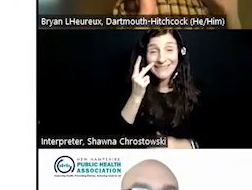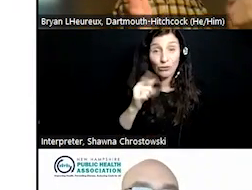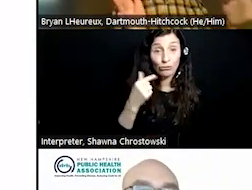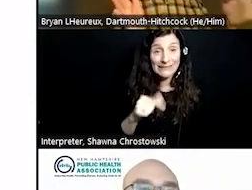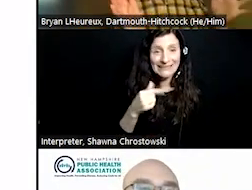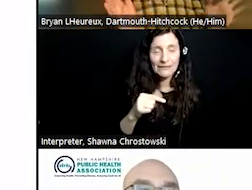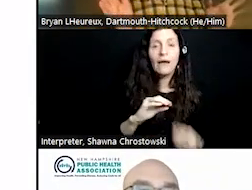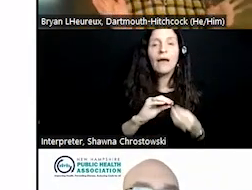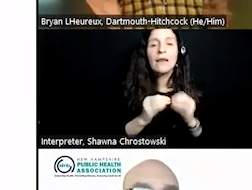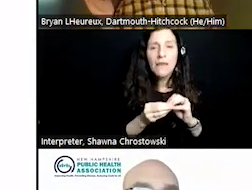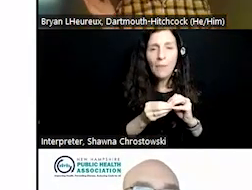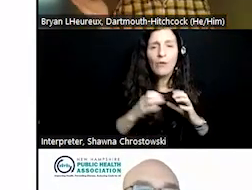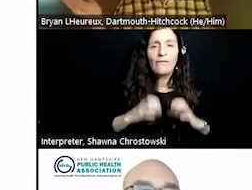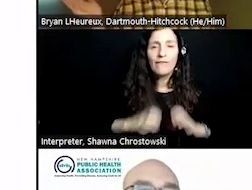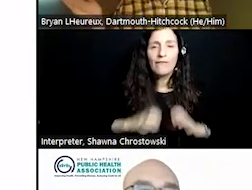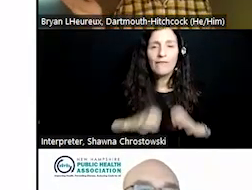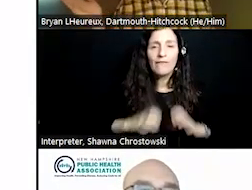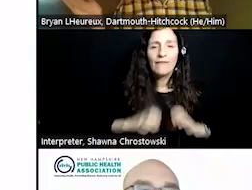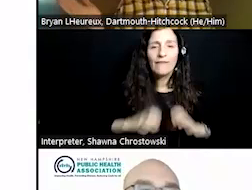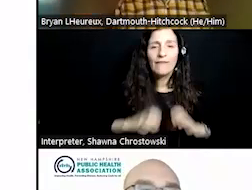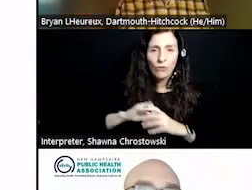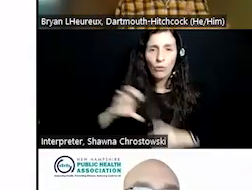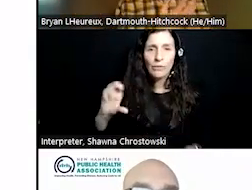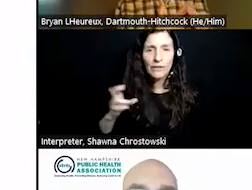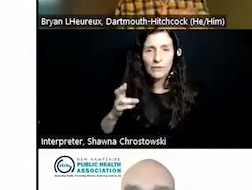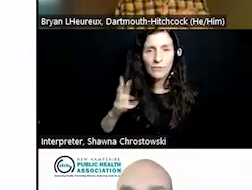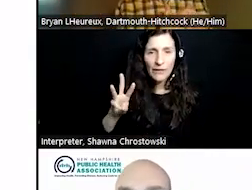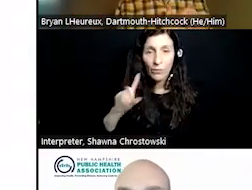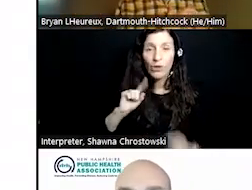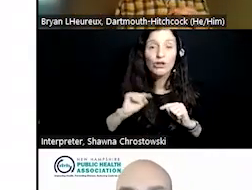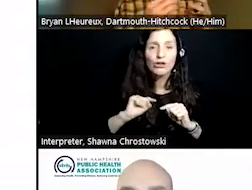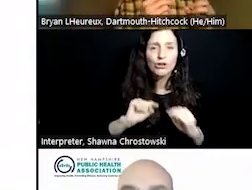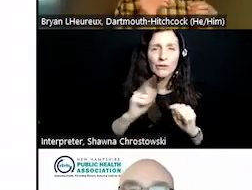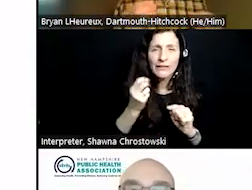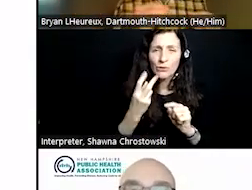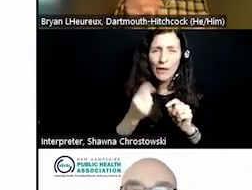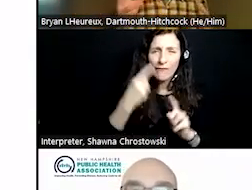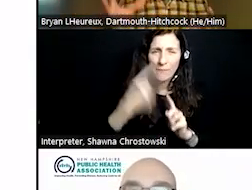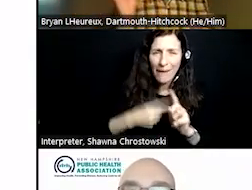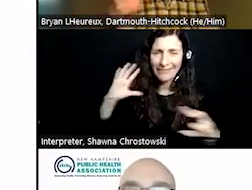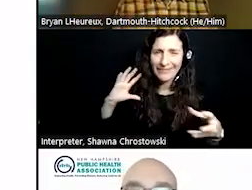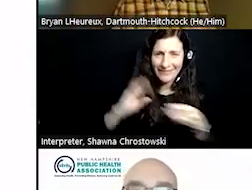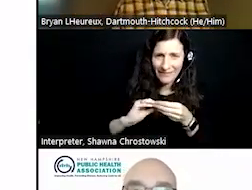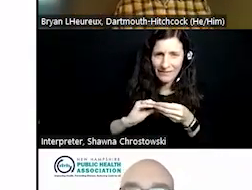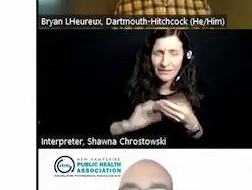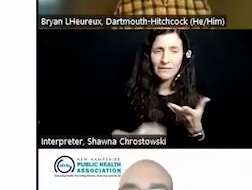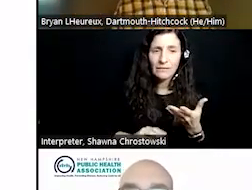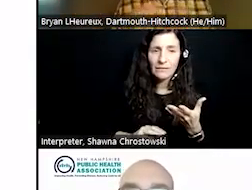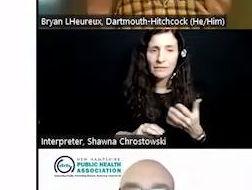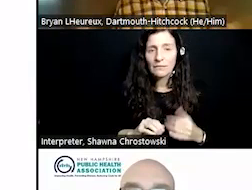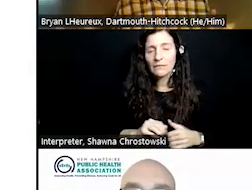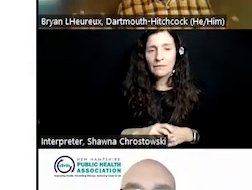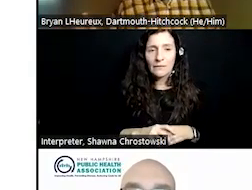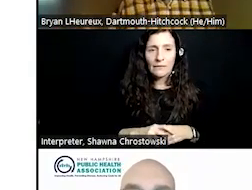enrolled with community health workers during a 12-month time period ending in that month. So they're